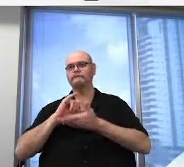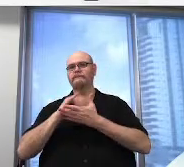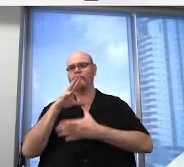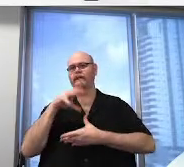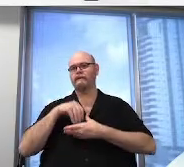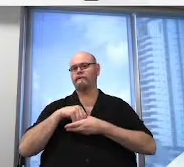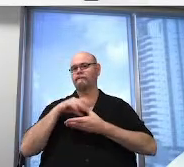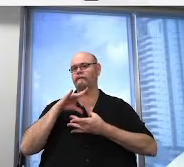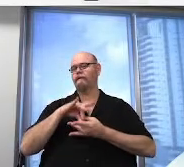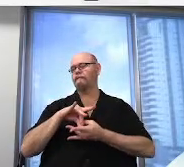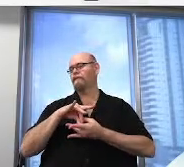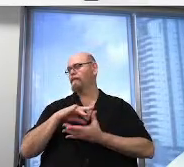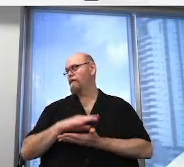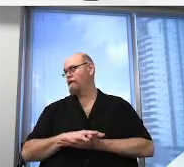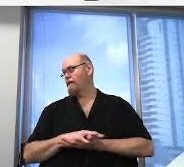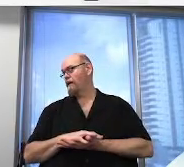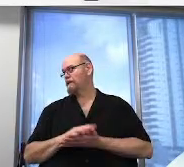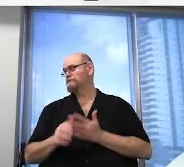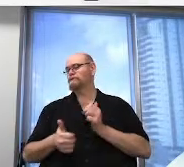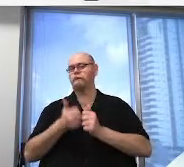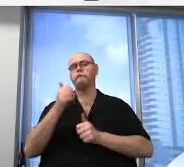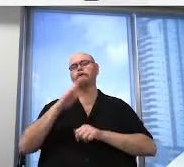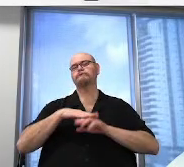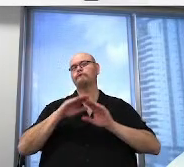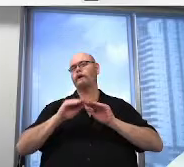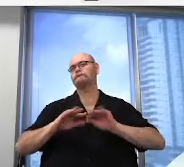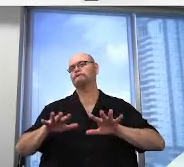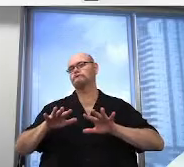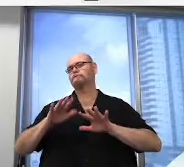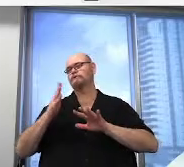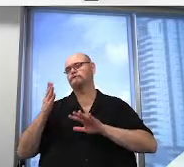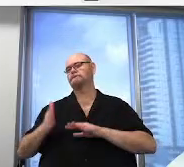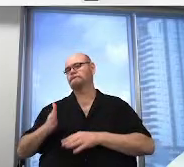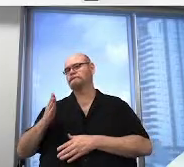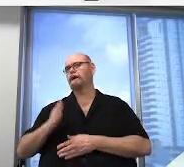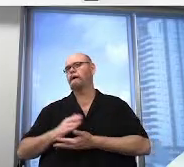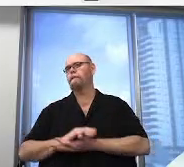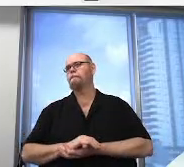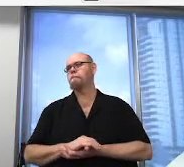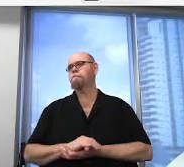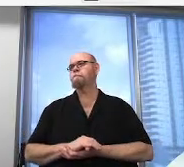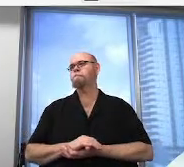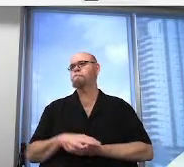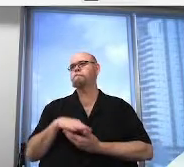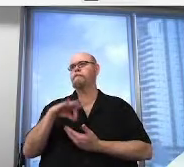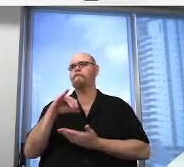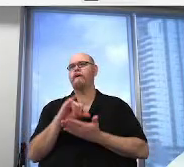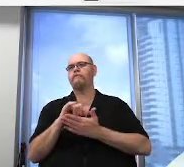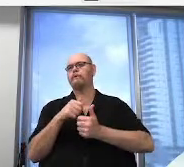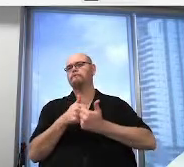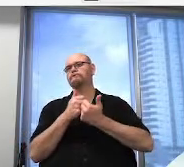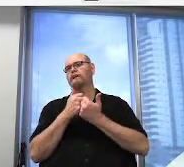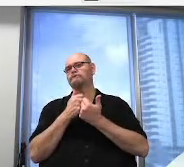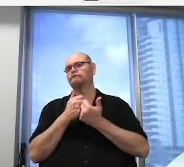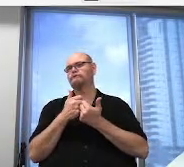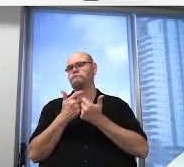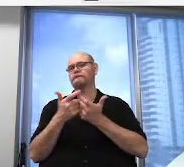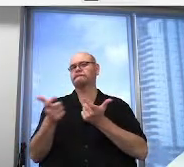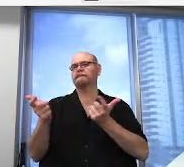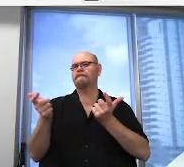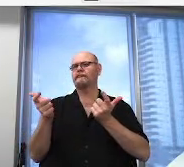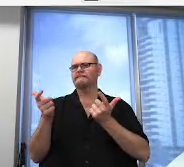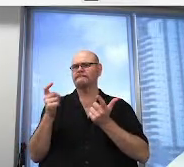complications that come along with it. So it is mostly on our distribution side where we found those challenges to be